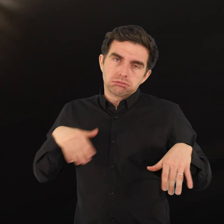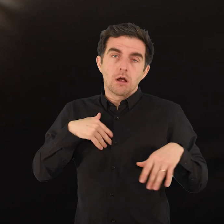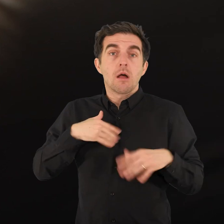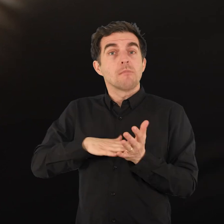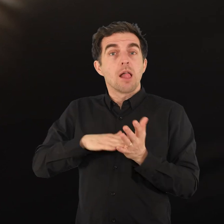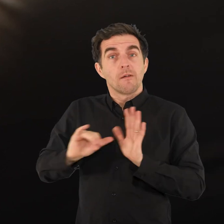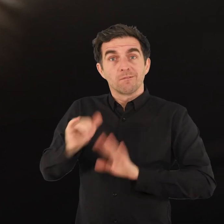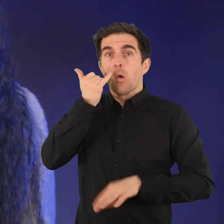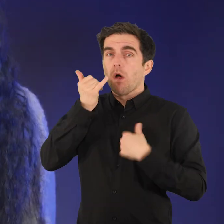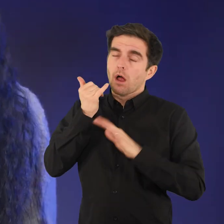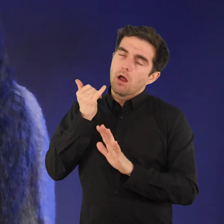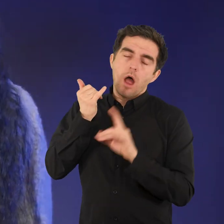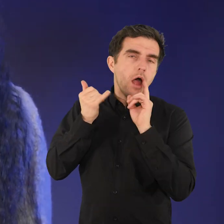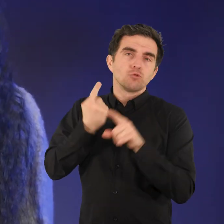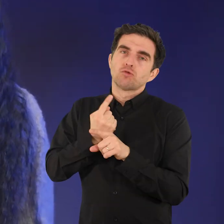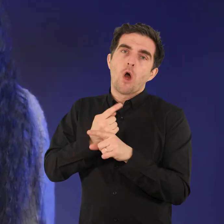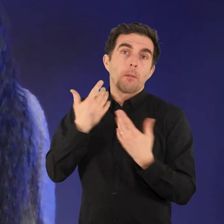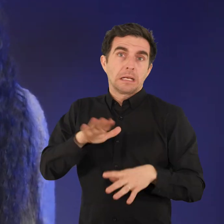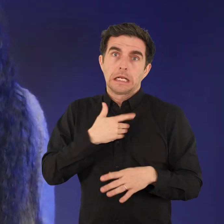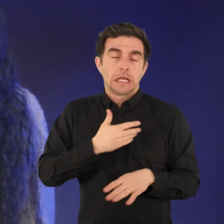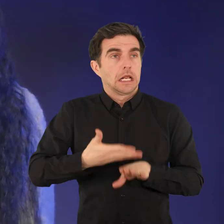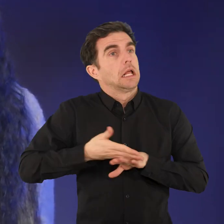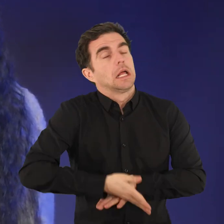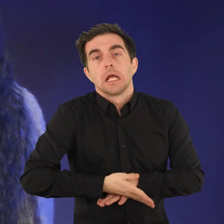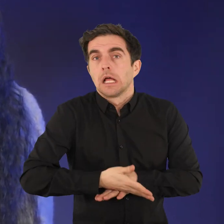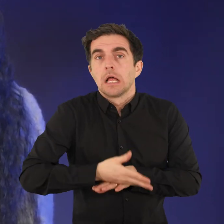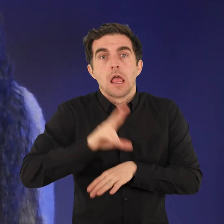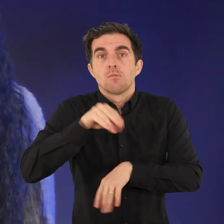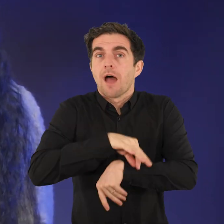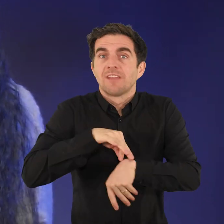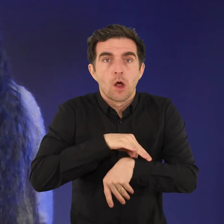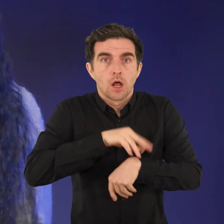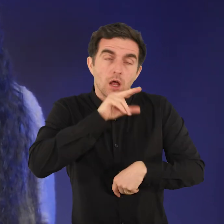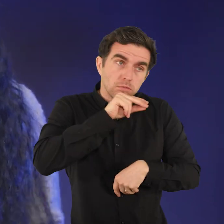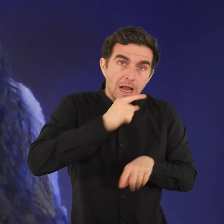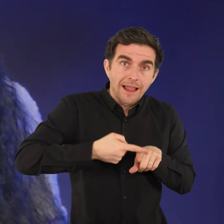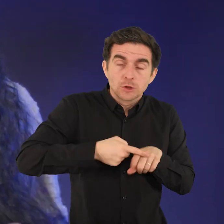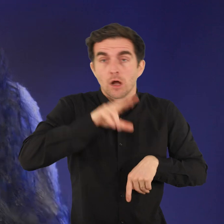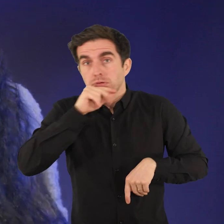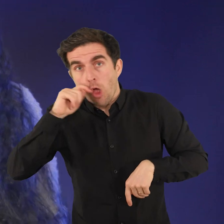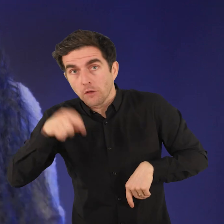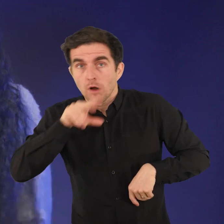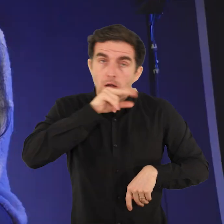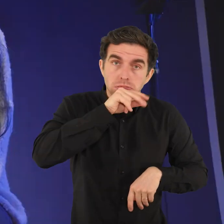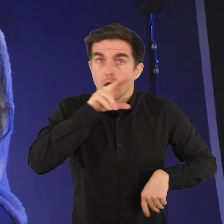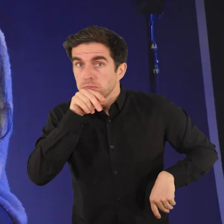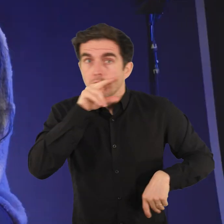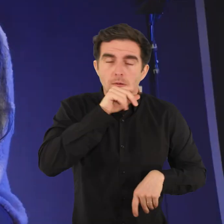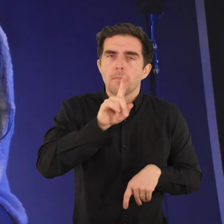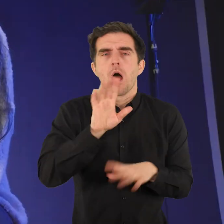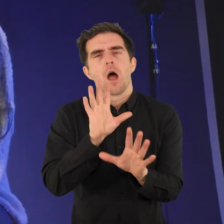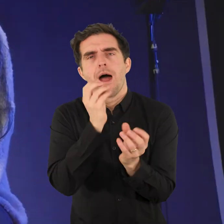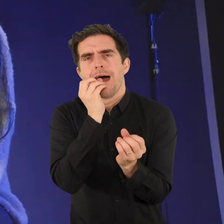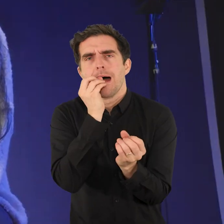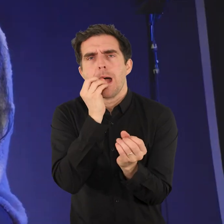me and I'm like, Mom, I can't even talk anymore, honestly, because it's been 12 hours I was talking in English and Ukrainian. Absolutely